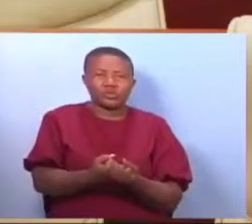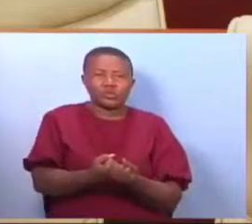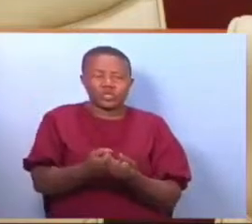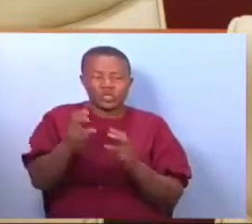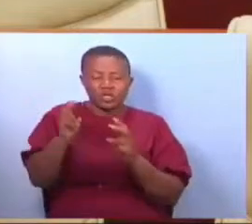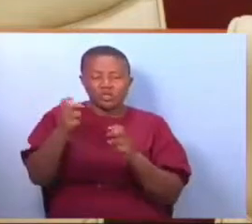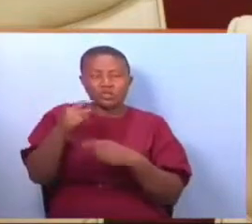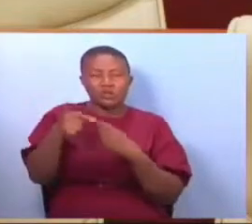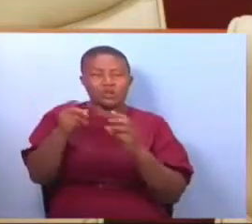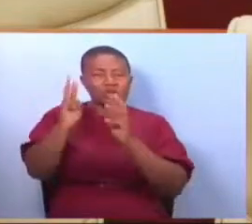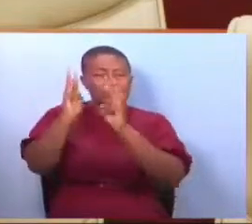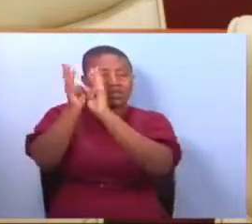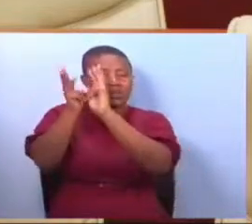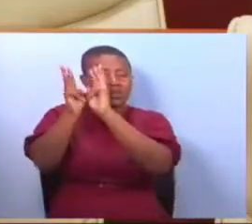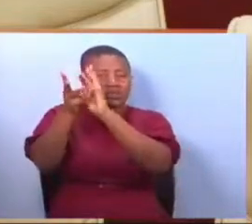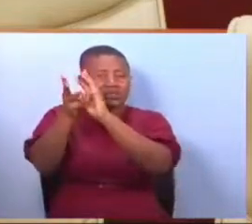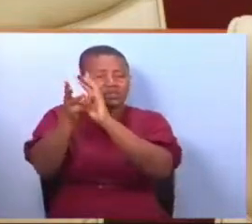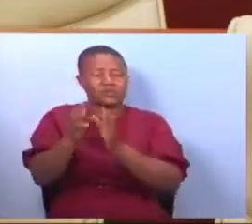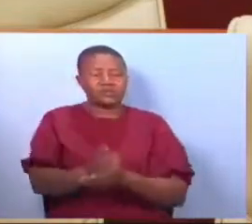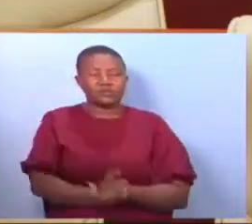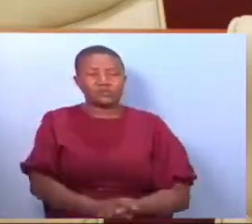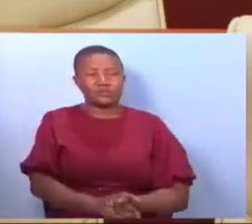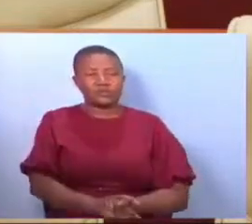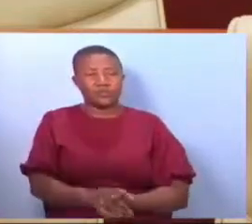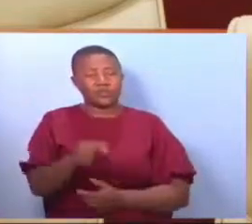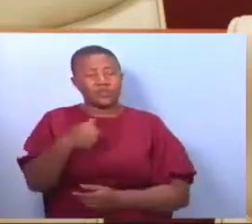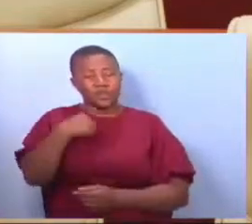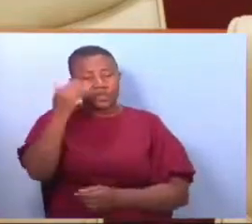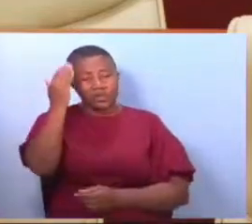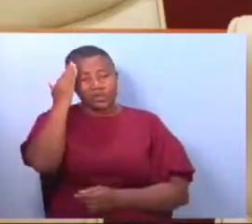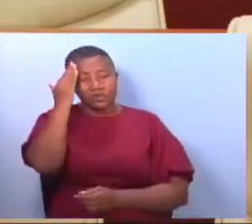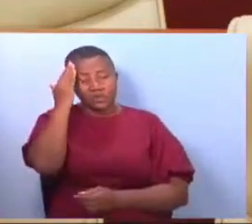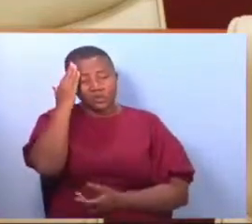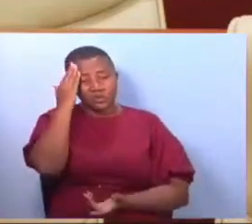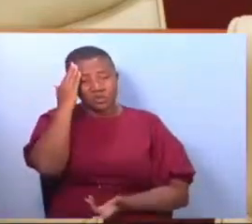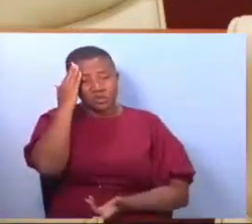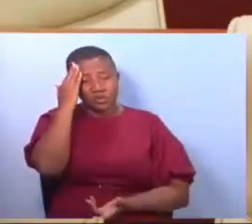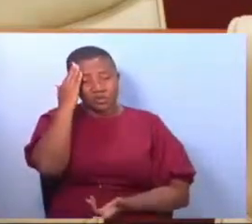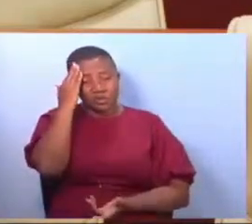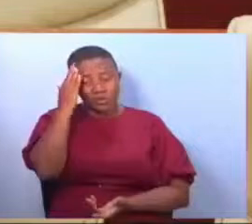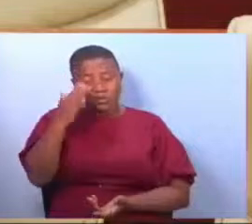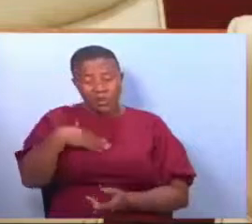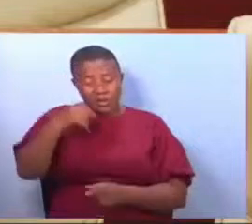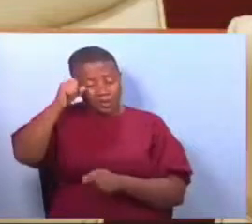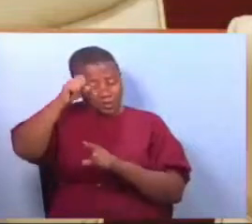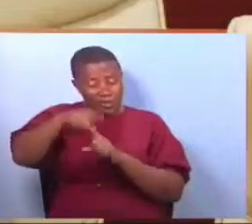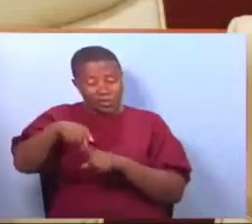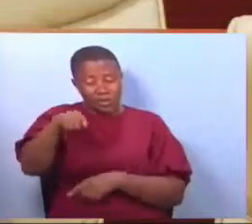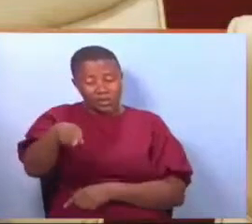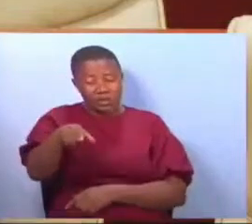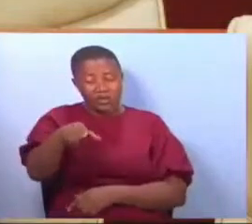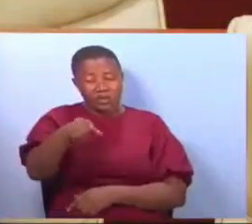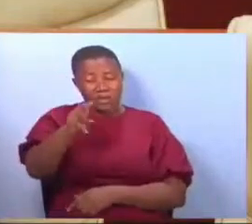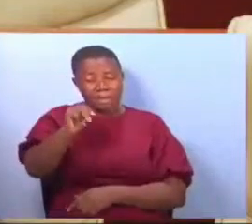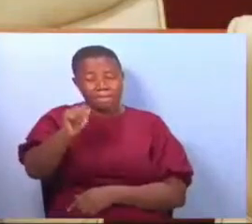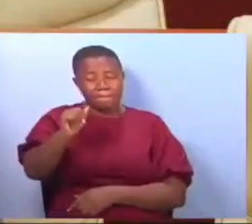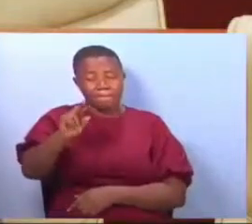country. Unfortunately, Mr. Speaker, I know for a fact that my colleague Mafu did not